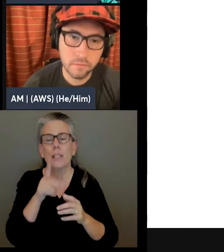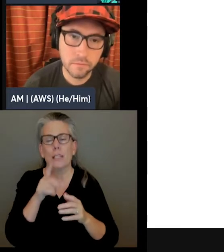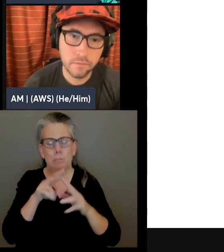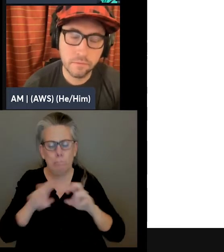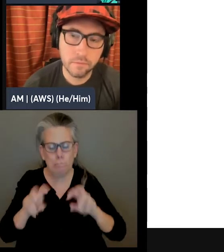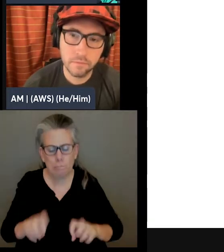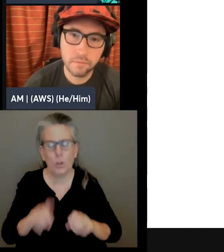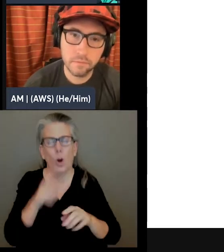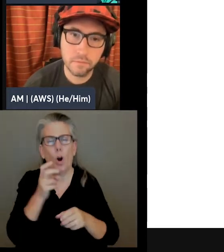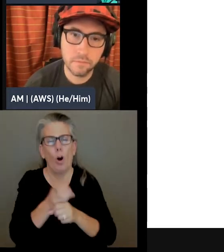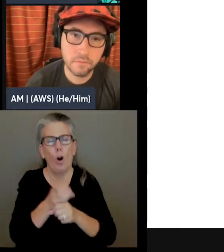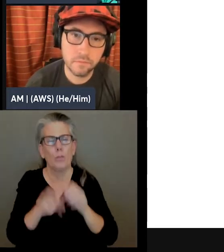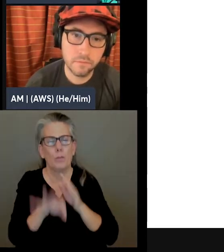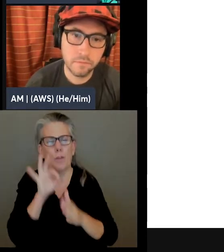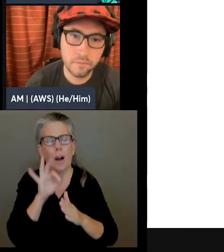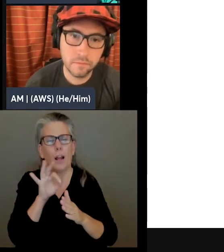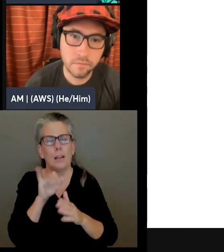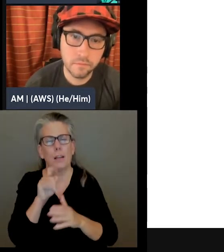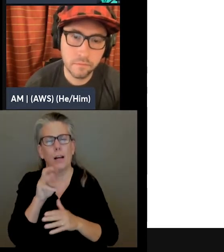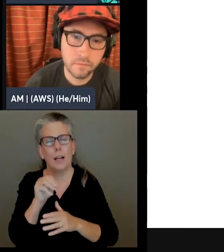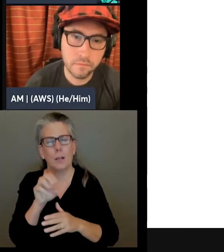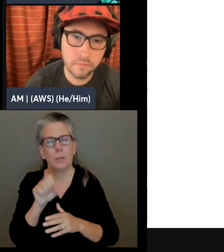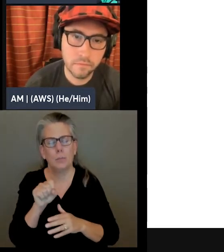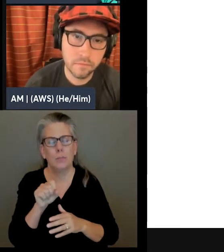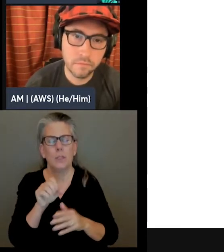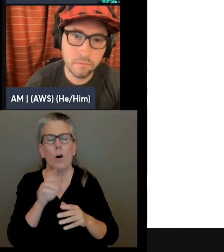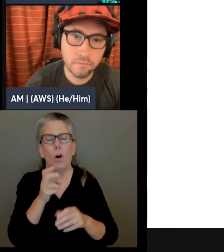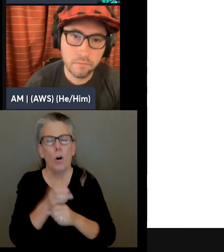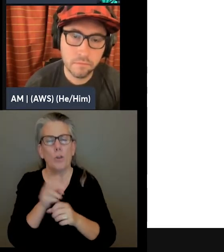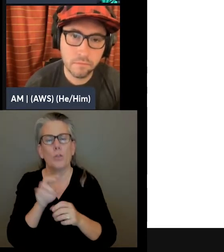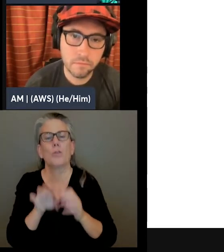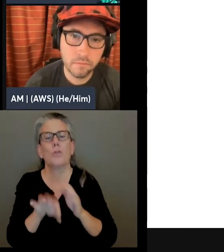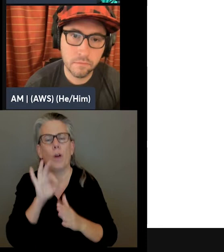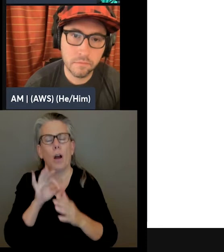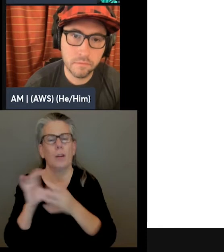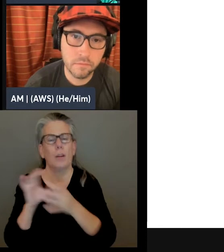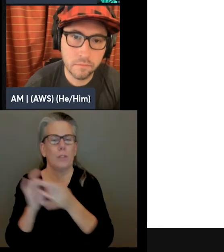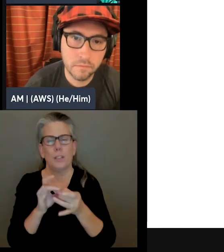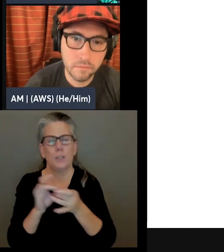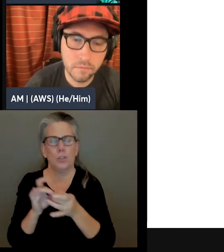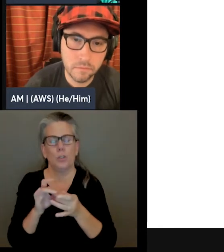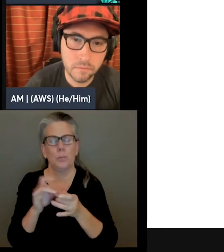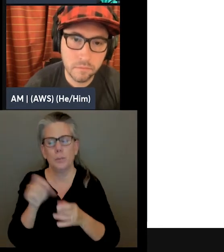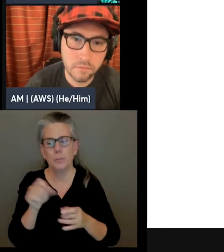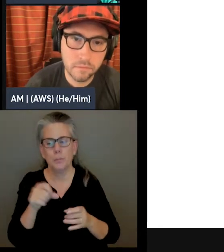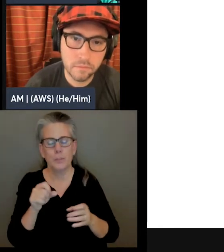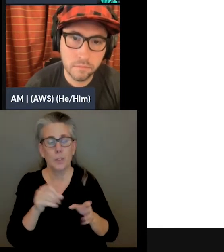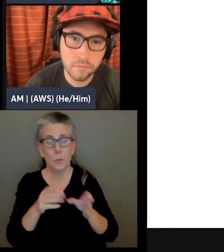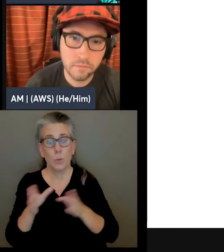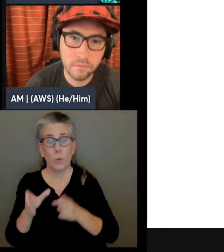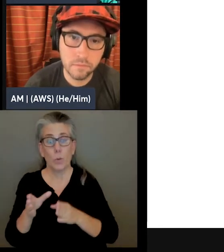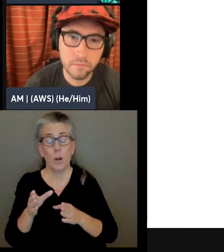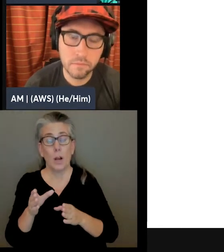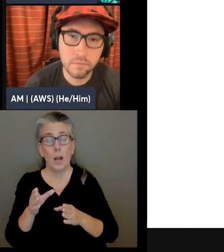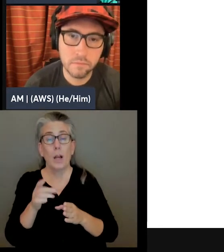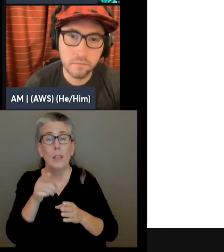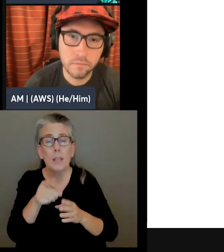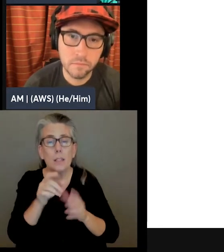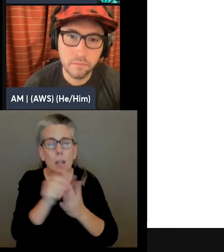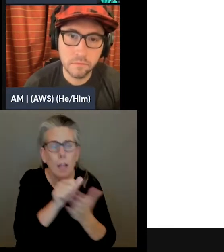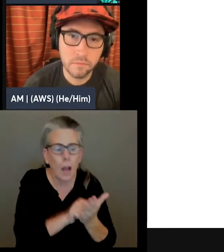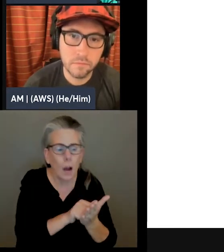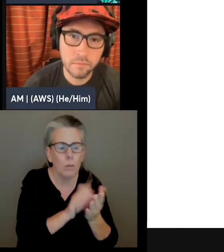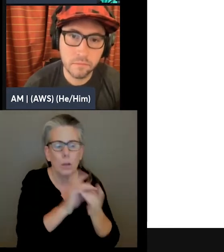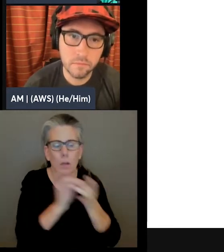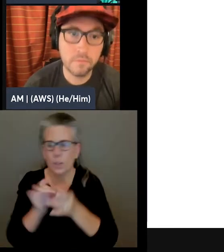items, to be able to pull this sort of data back. So in this case, we can see we have this account. It's connected to this other account that